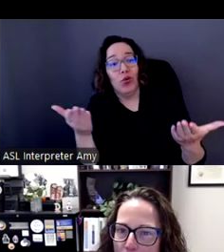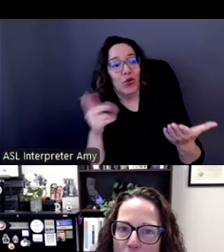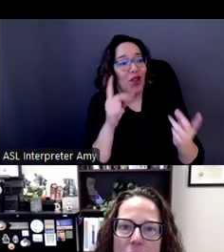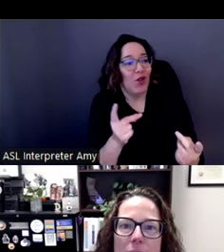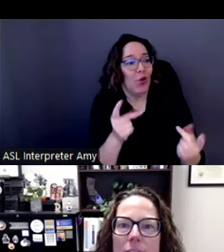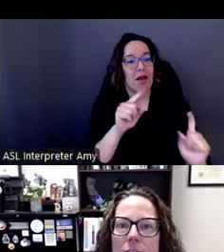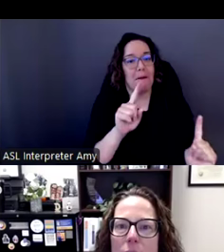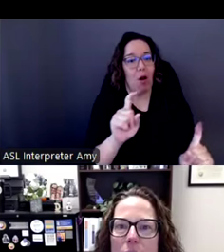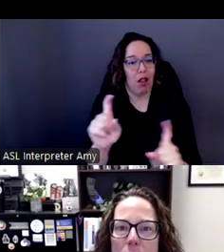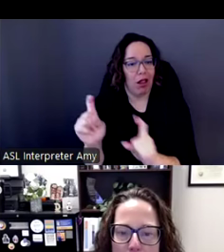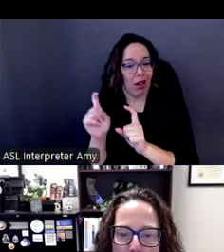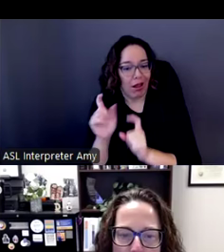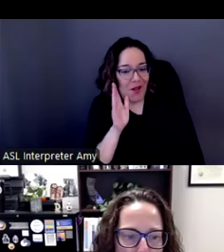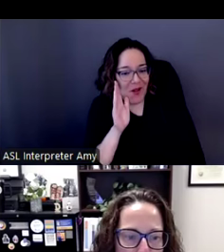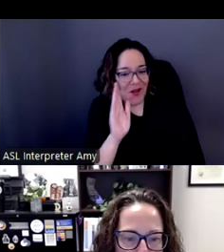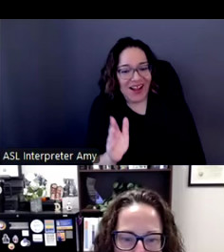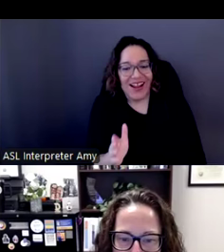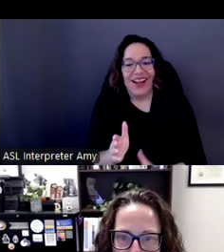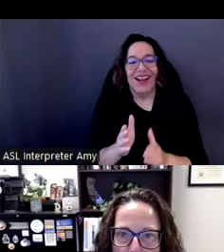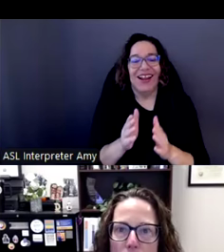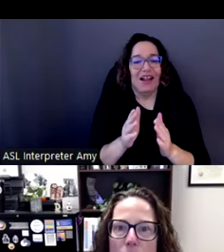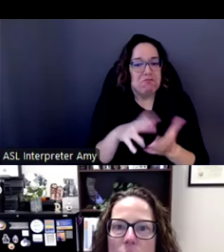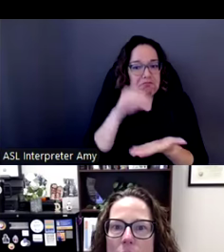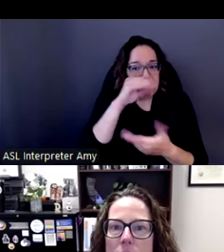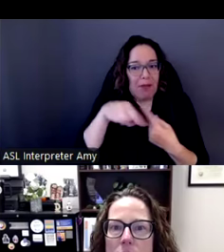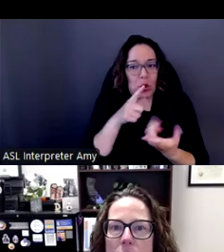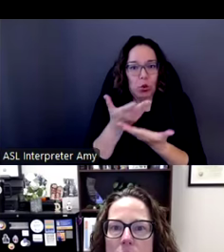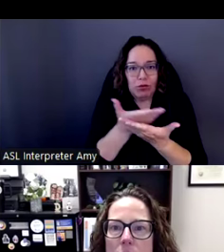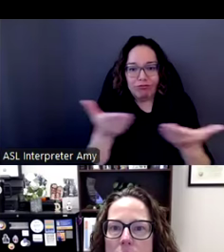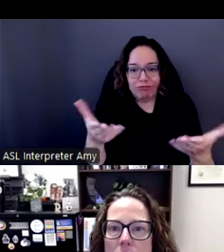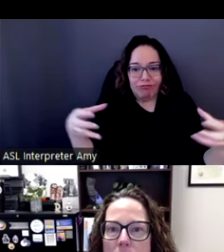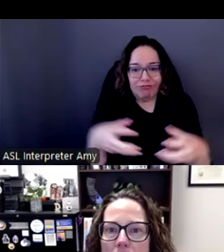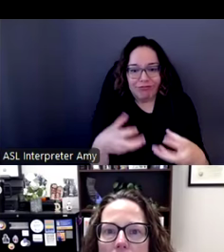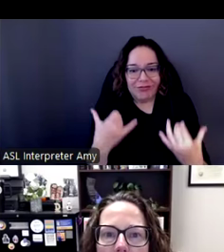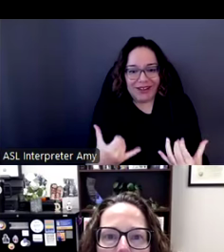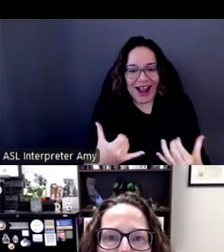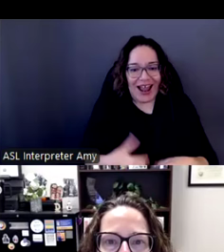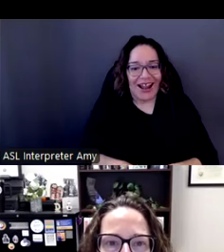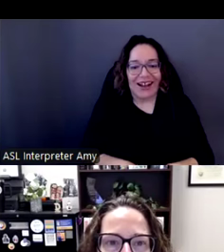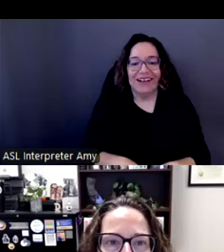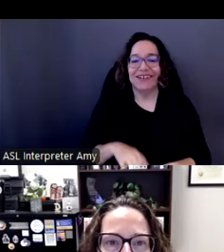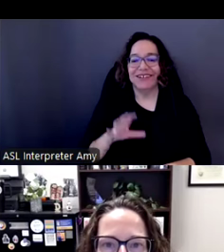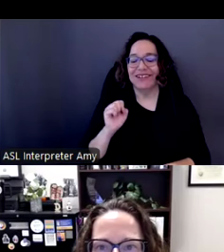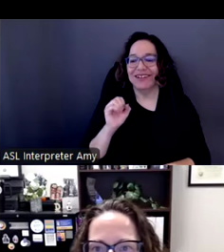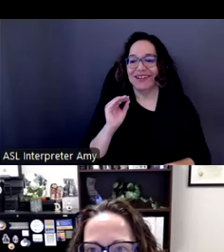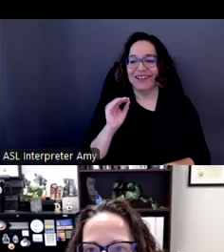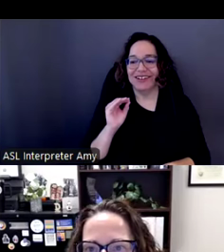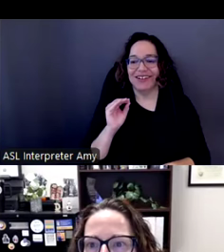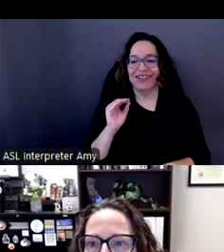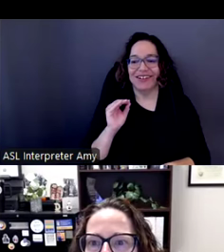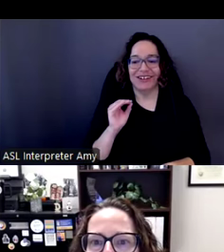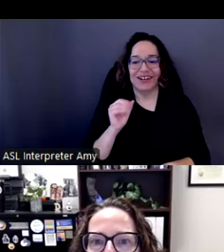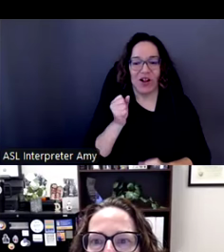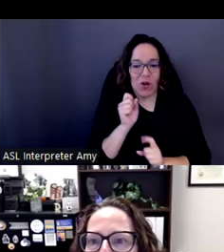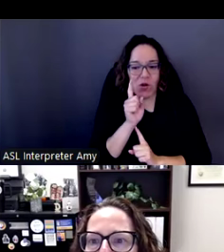quick poll and learn a little bit about who is in the room with us today. So hold on